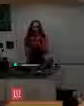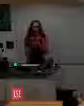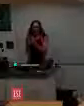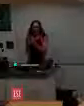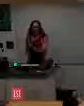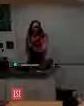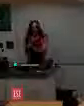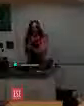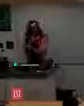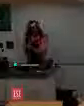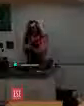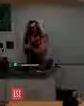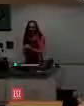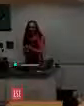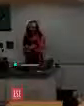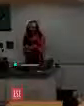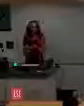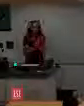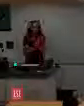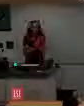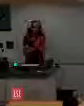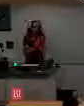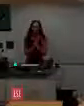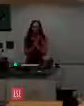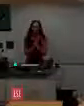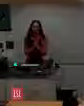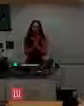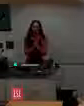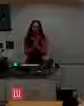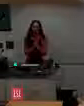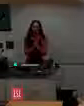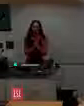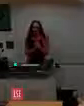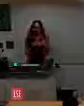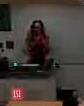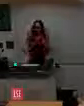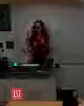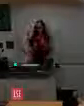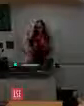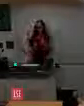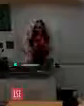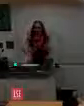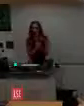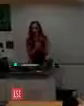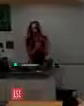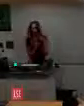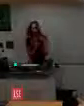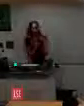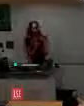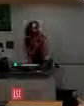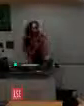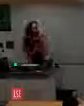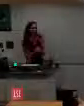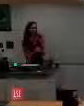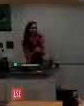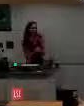the same parts of the world that have also historically created and consumed a lot of this